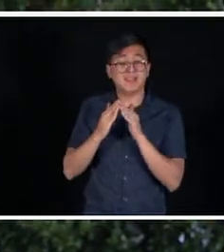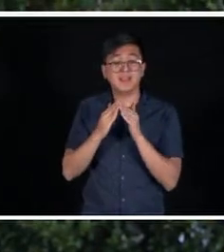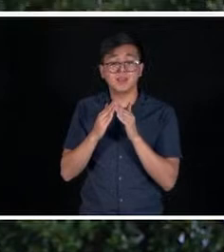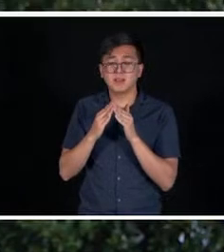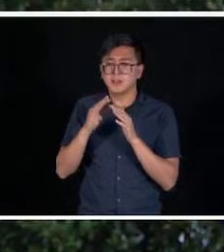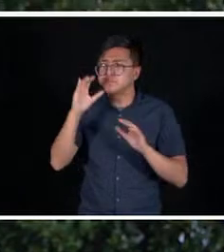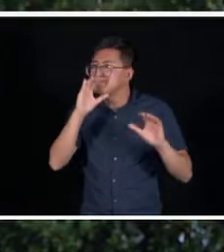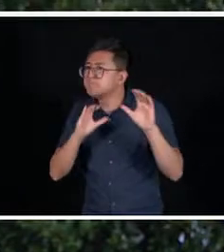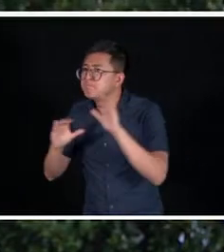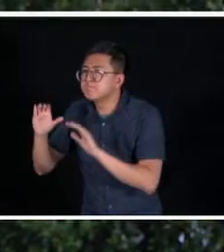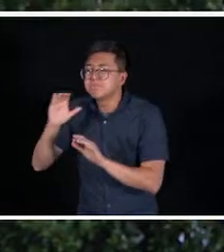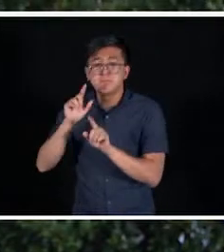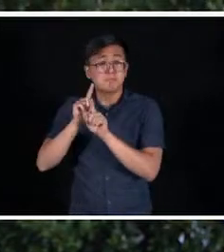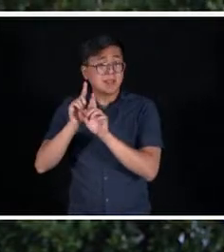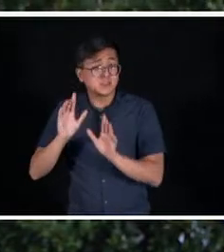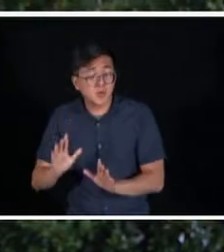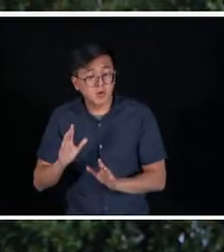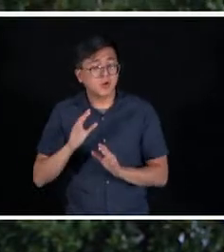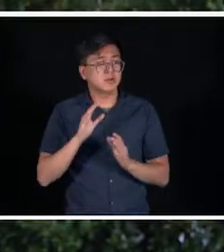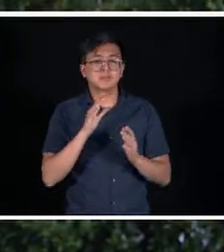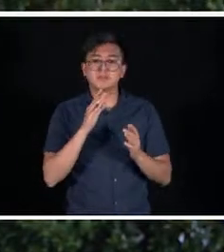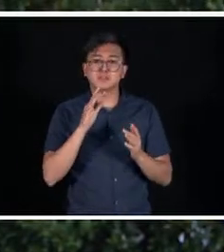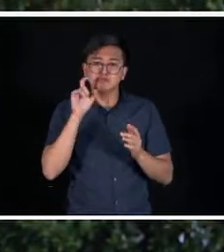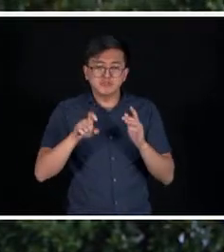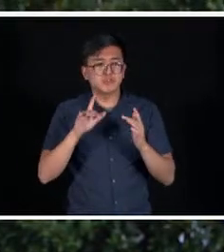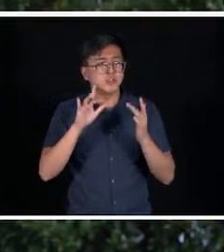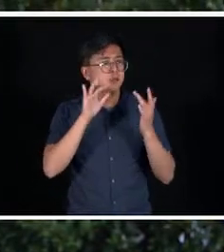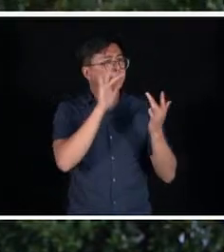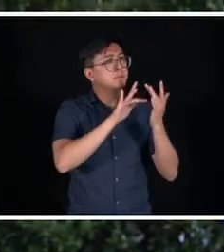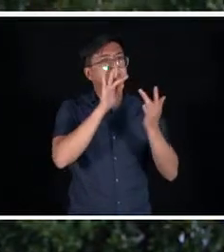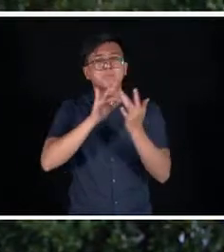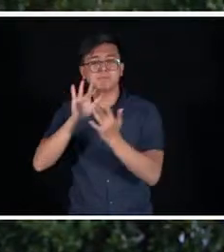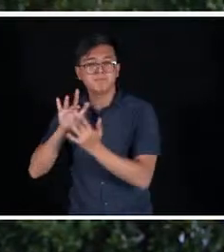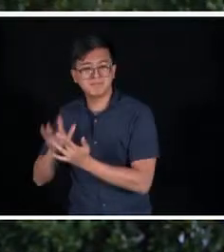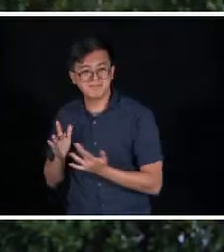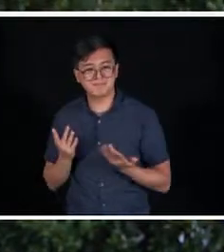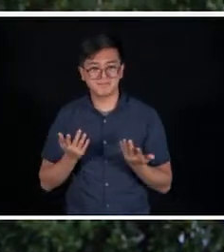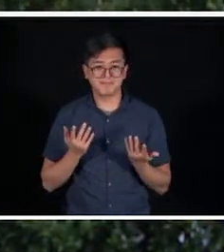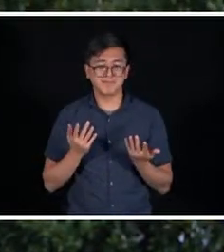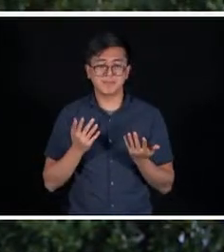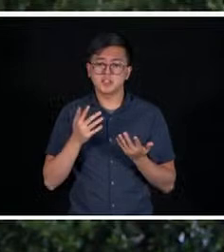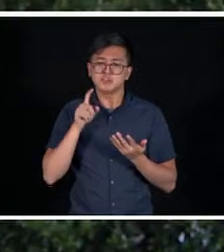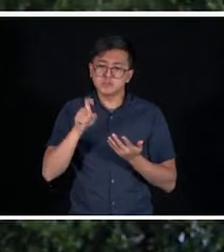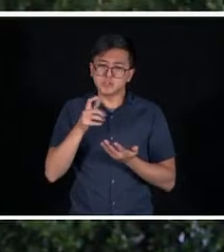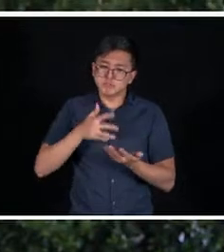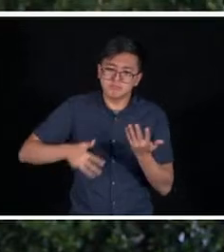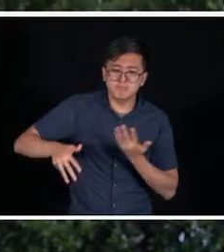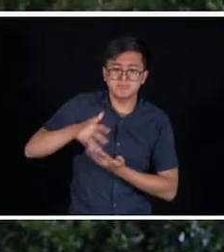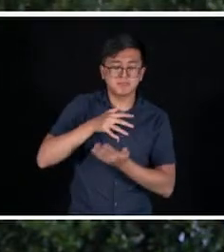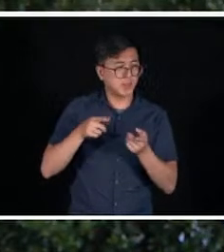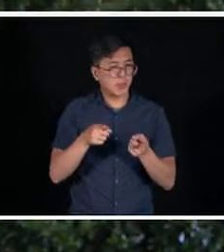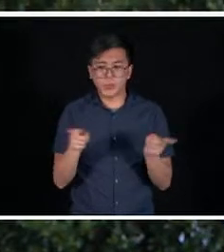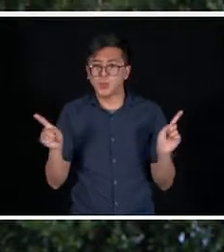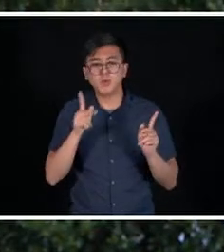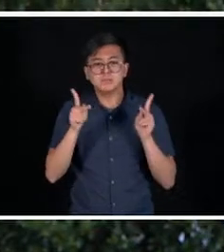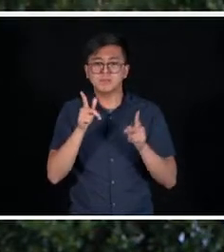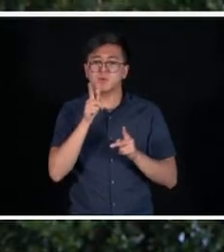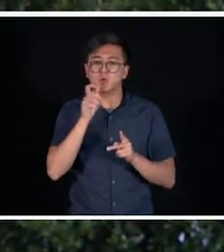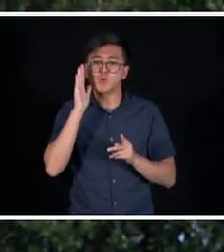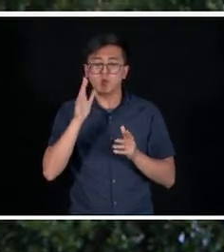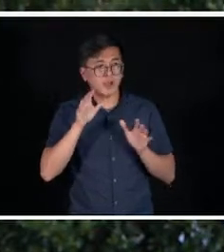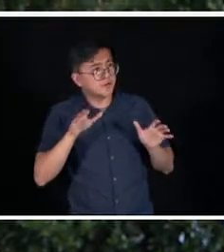mentors, build networks, and surround yourself with individuals who uplift you and inspire you.